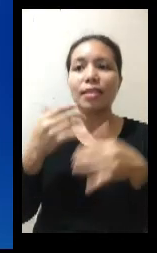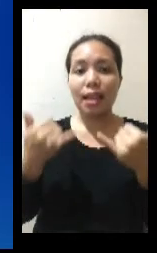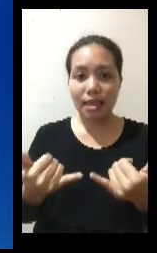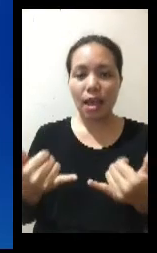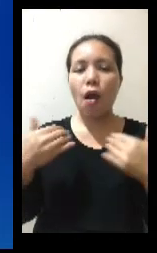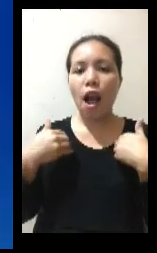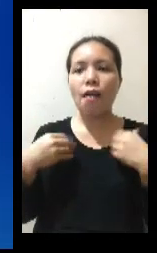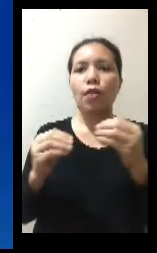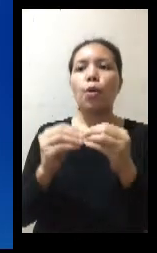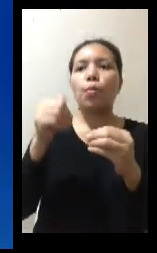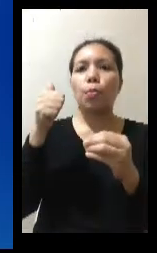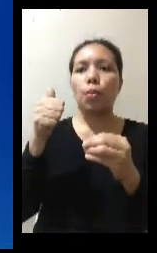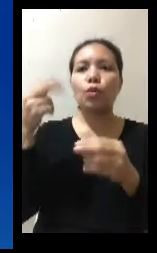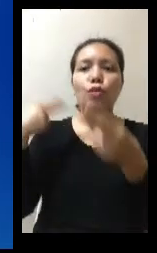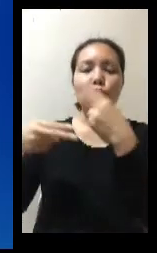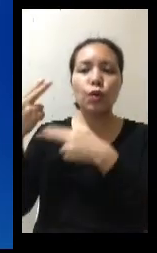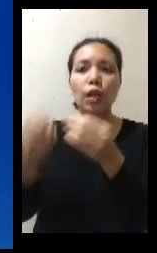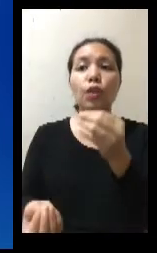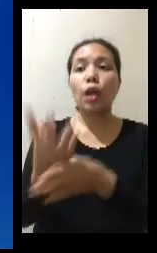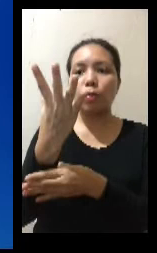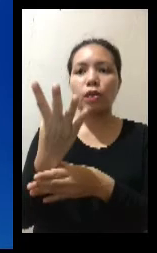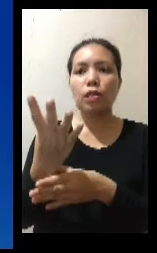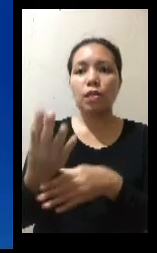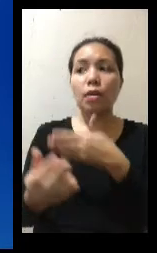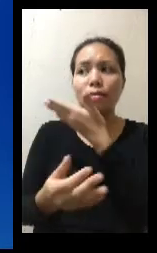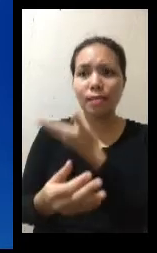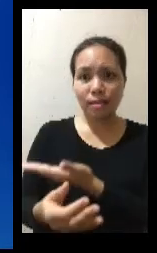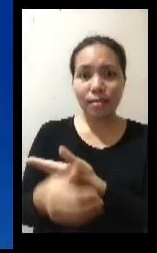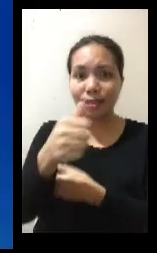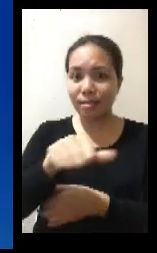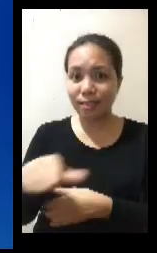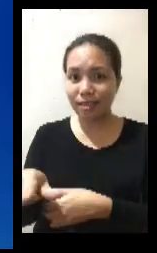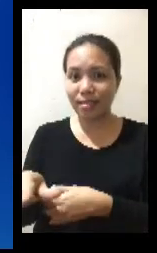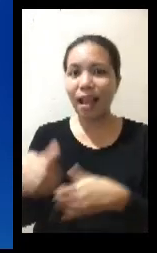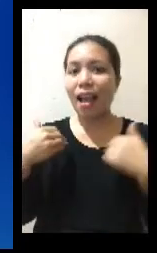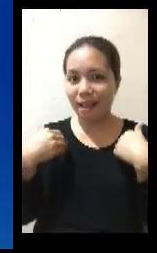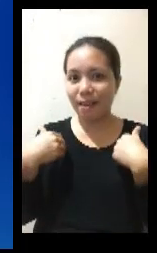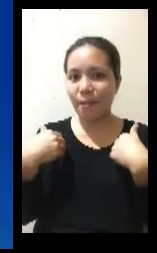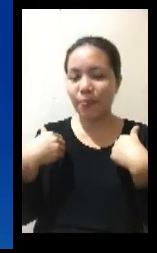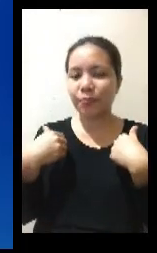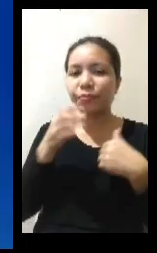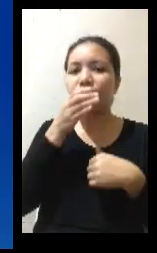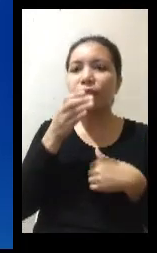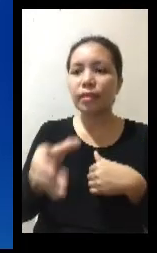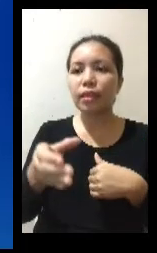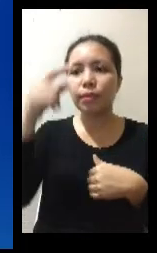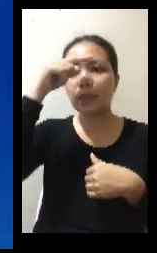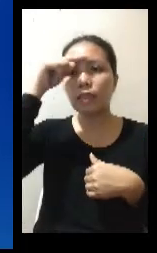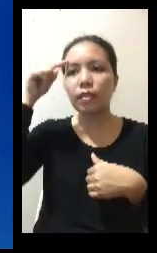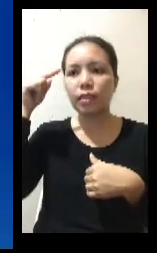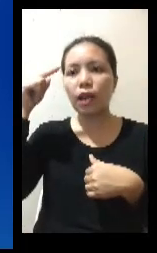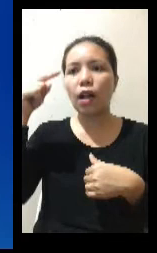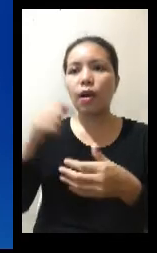active volcanoes in the Philippines, with Mayon having the most number of historical eruptions. Are any of these volcanoes near